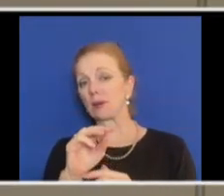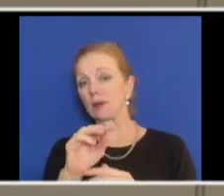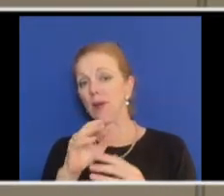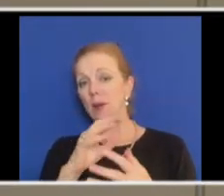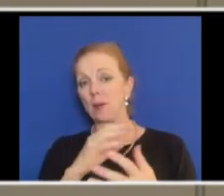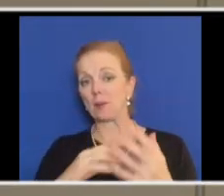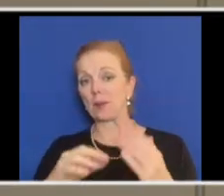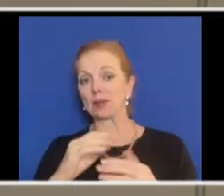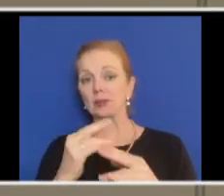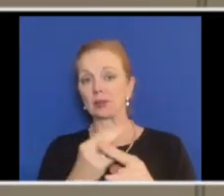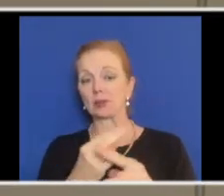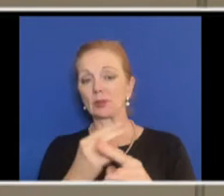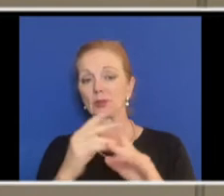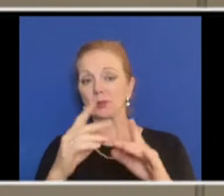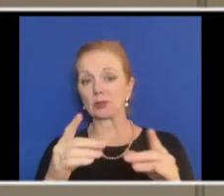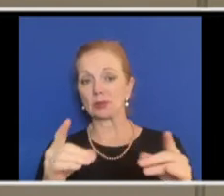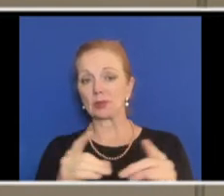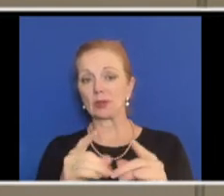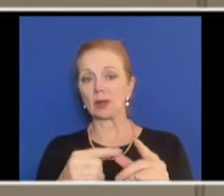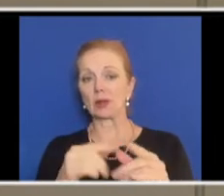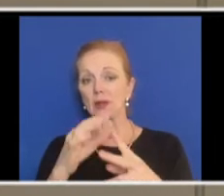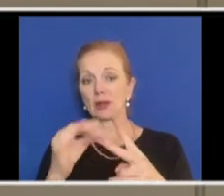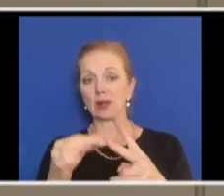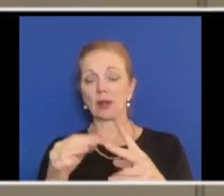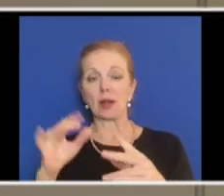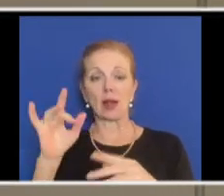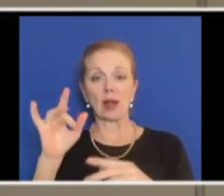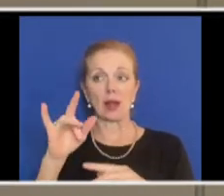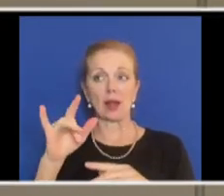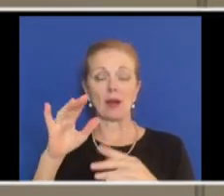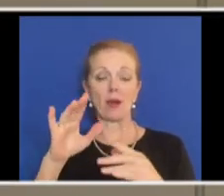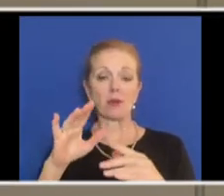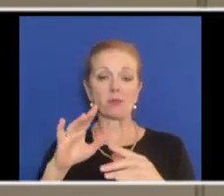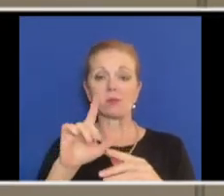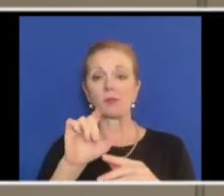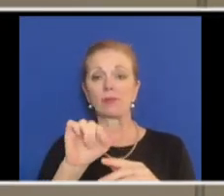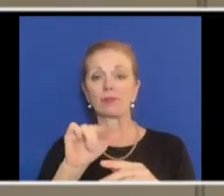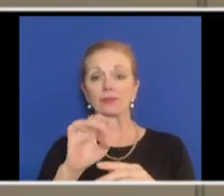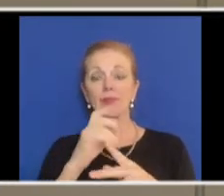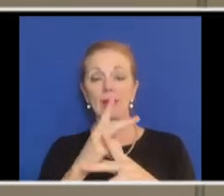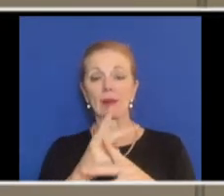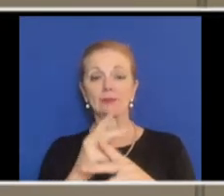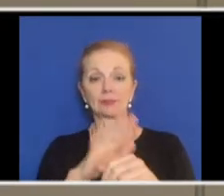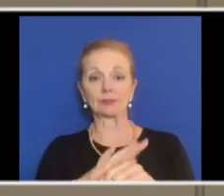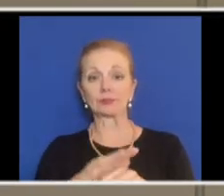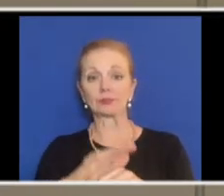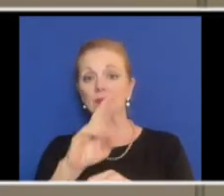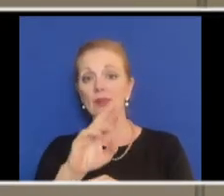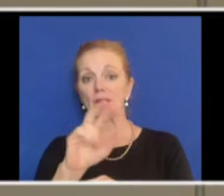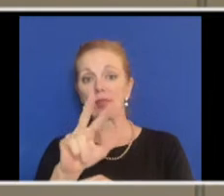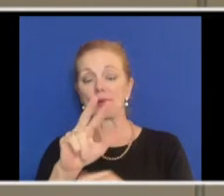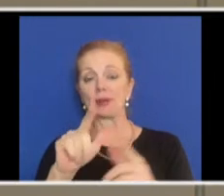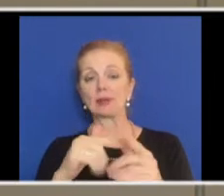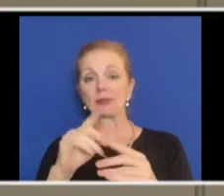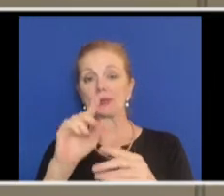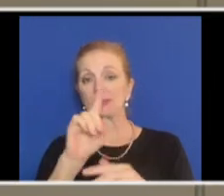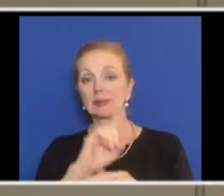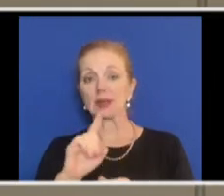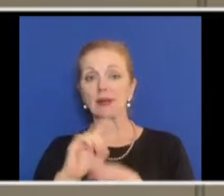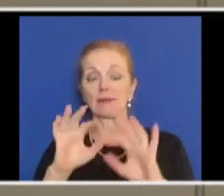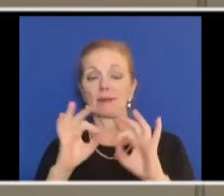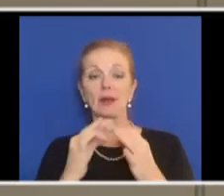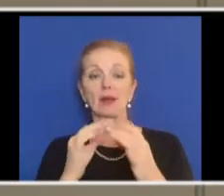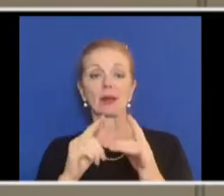use District optional with airport noise overlay and a lower Lake Wally protected area and R3 single family residential with the